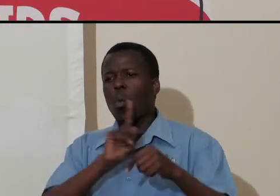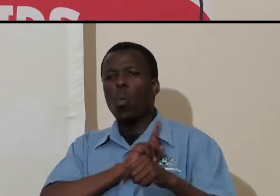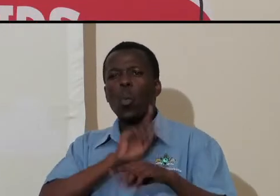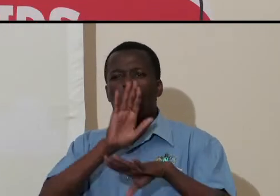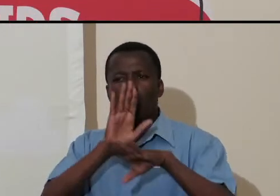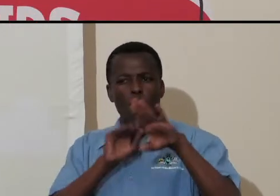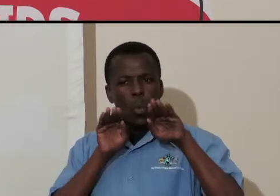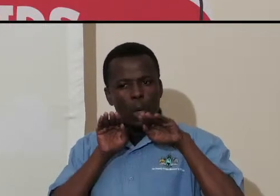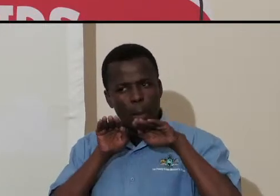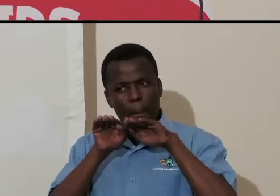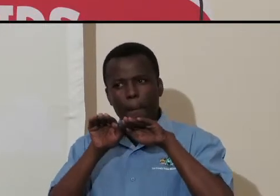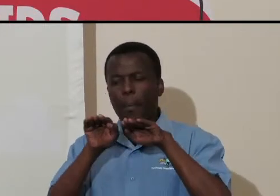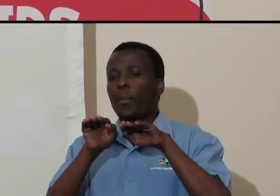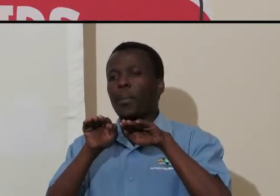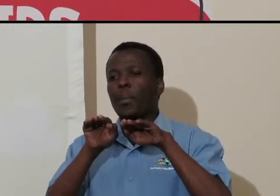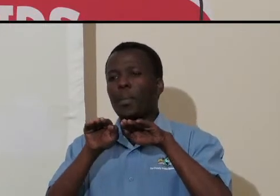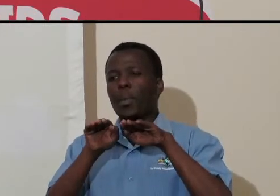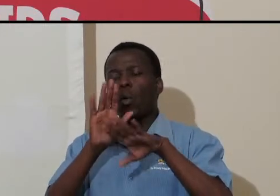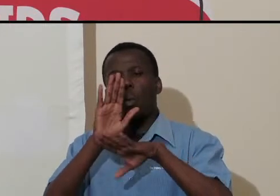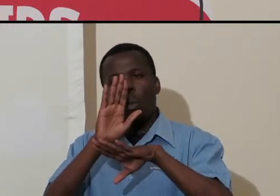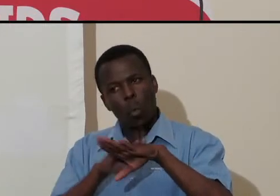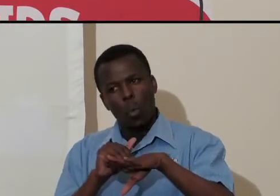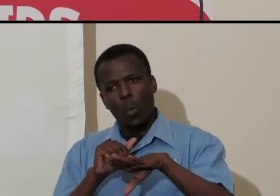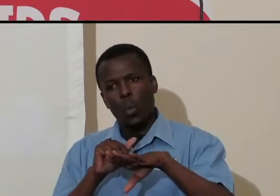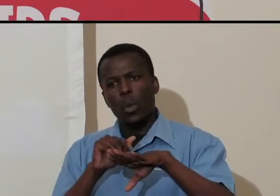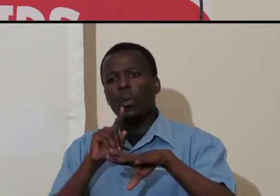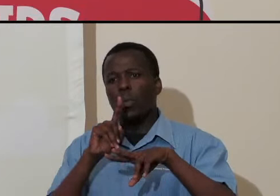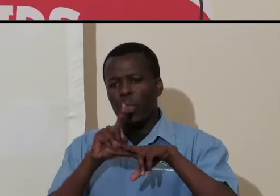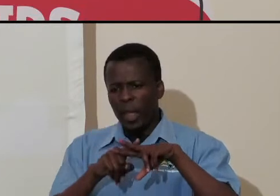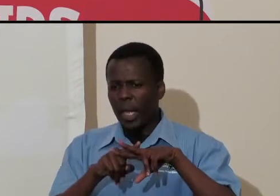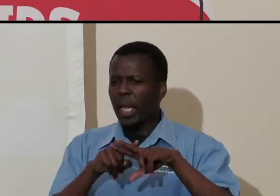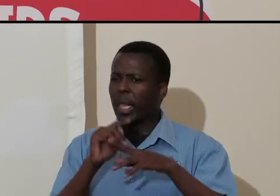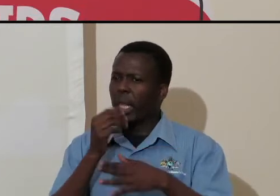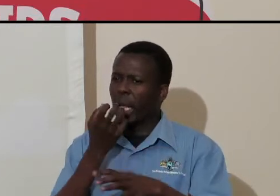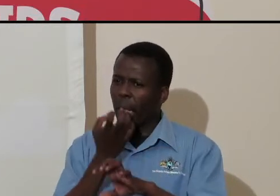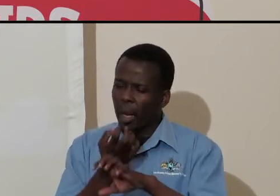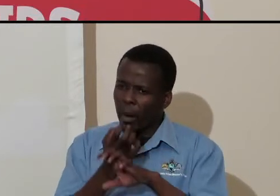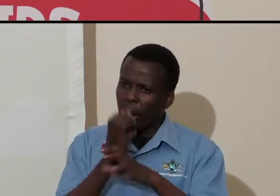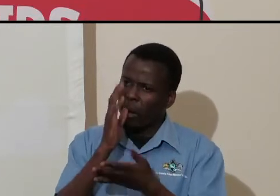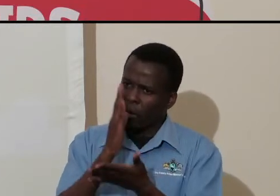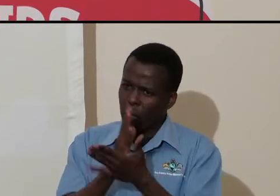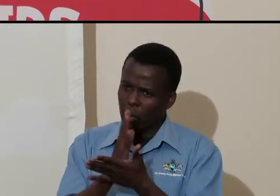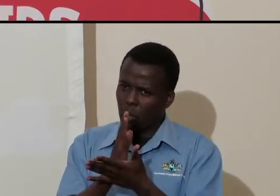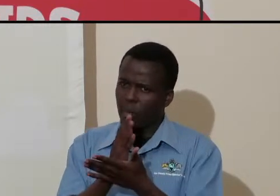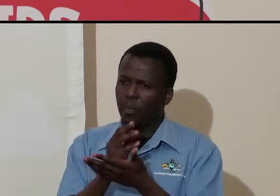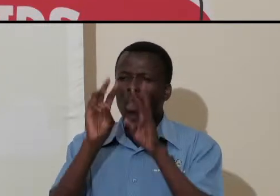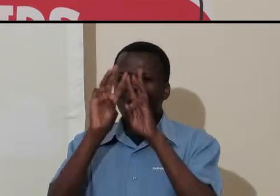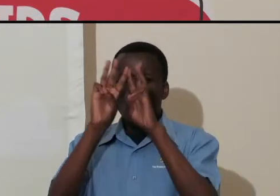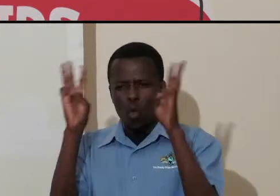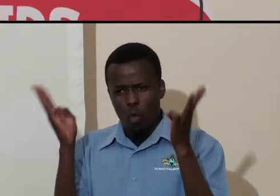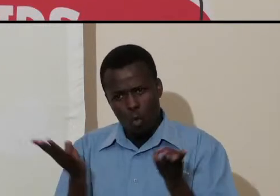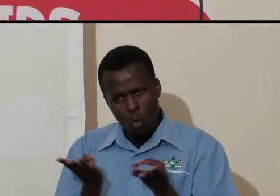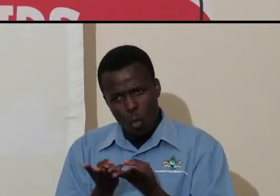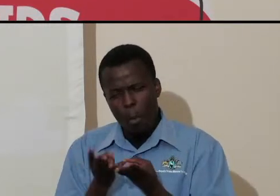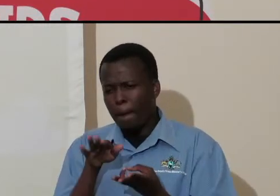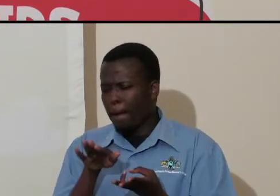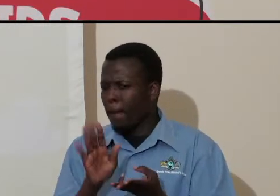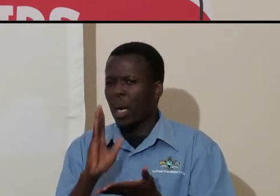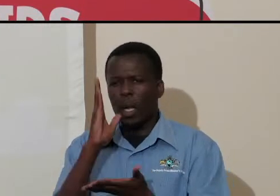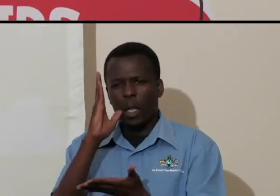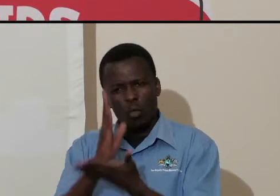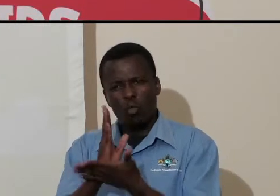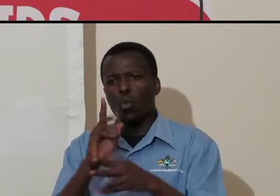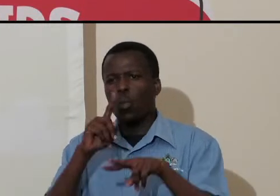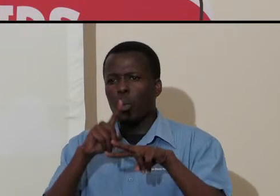Inequalities kill. As the new global AIDS strategy sets out, to end AIDS, we have to end